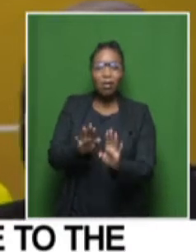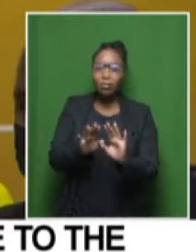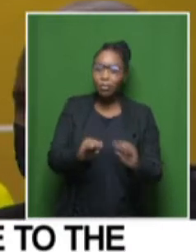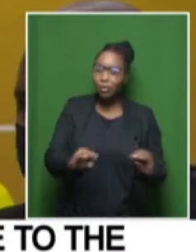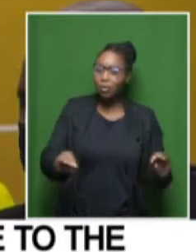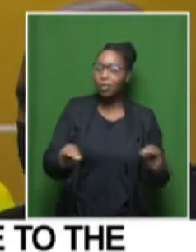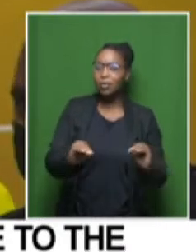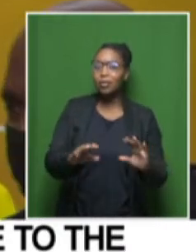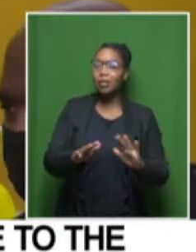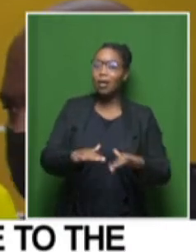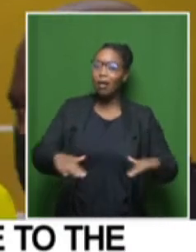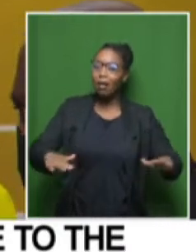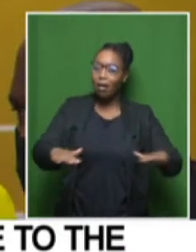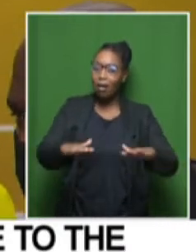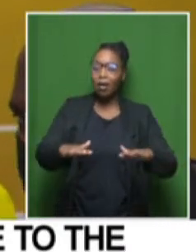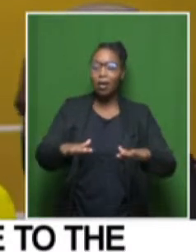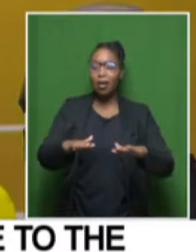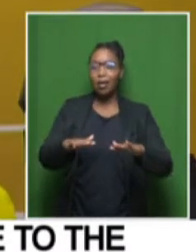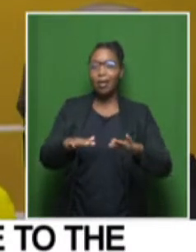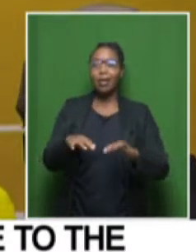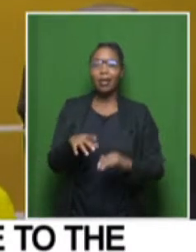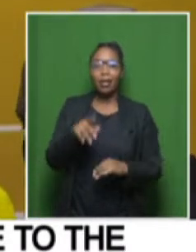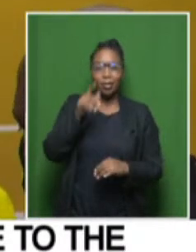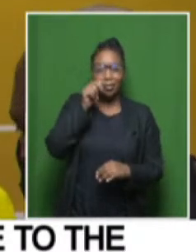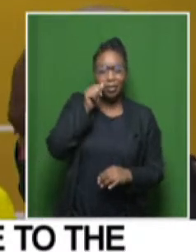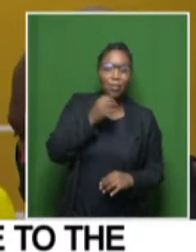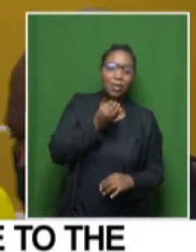Take your seat, Honorable Mantashe.